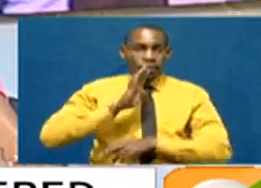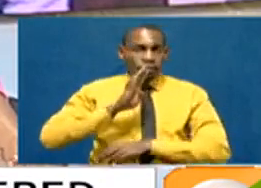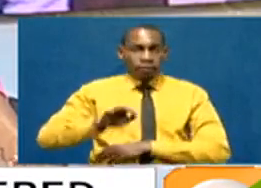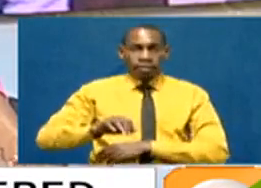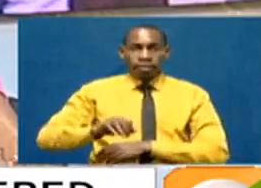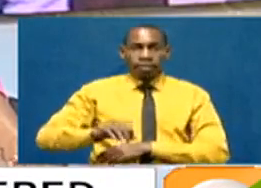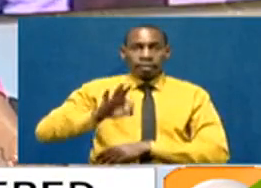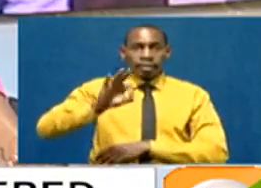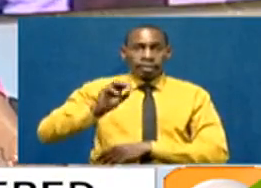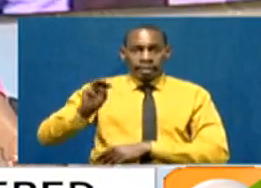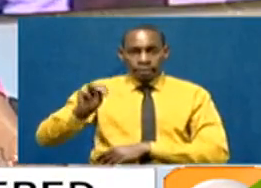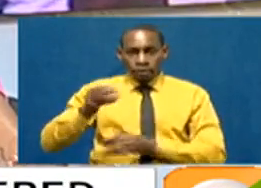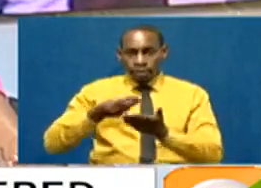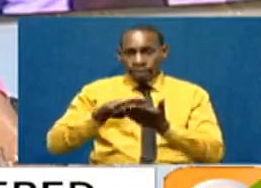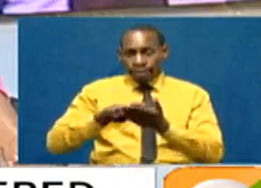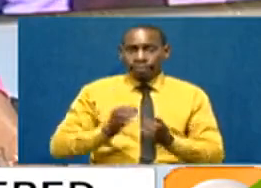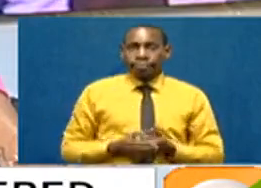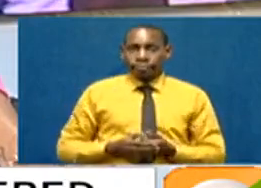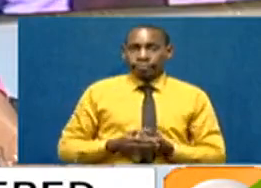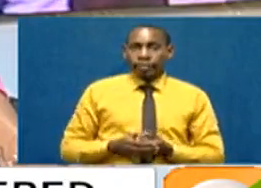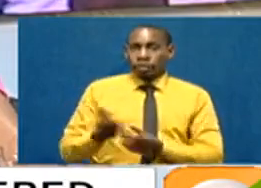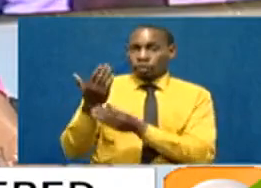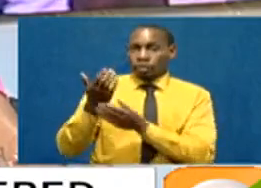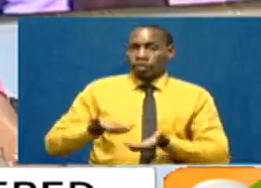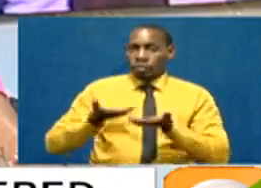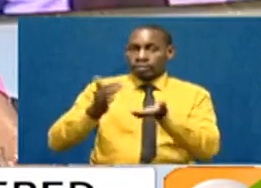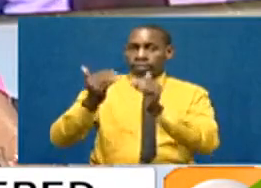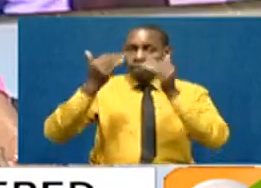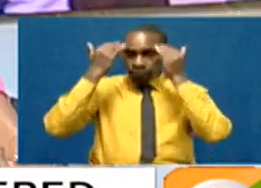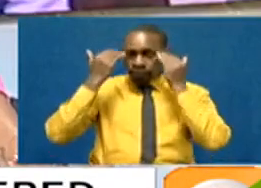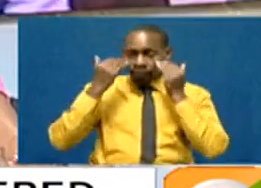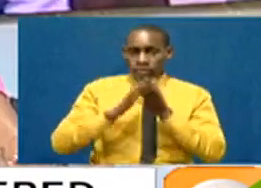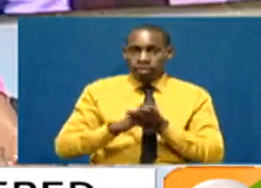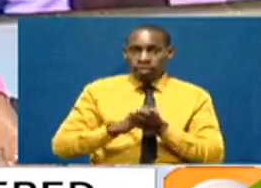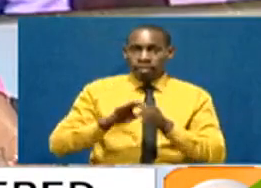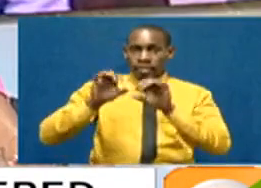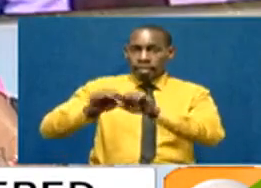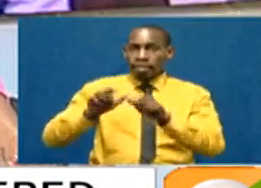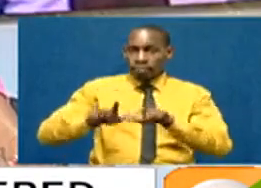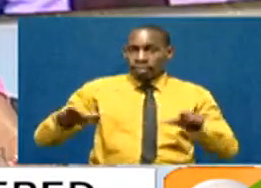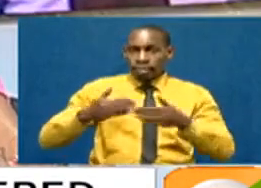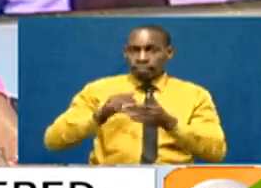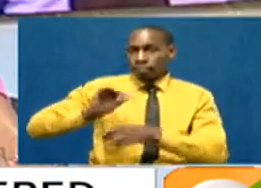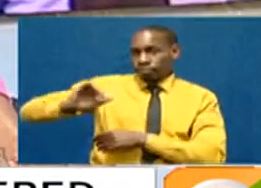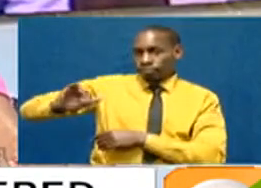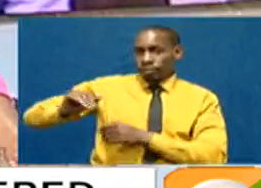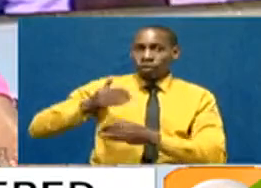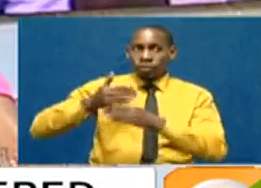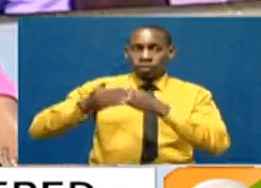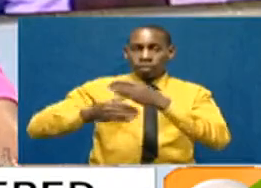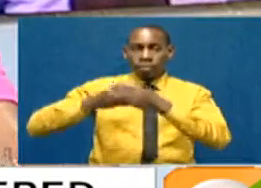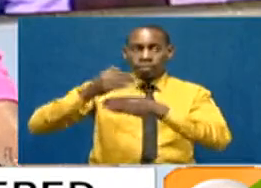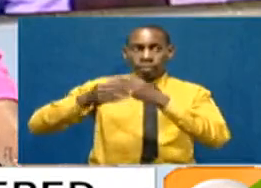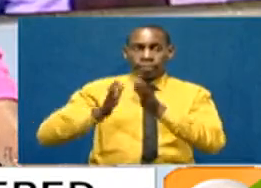430 million shillings. In documents presented in court, the recovered parcel had been set aside for the